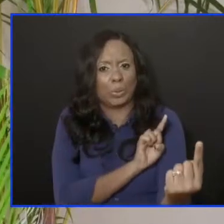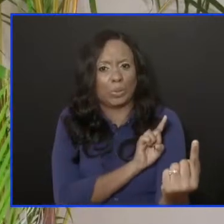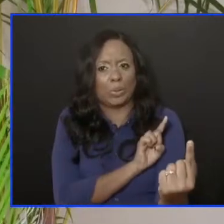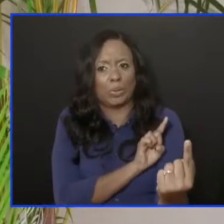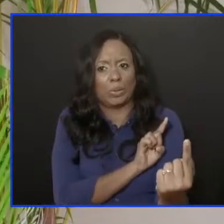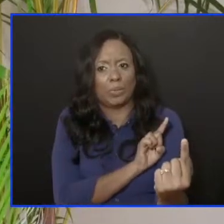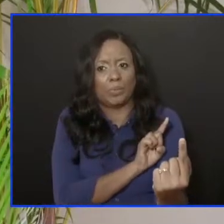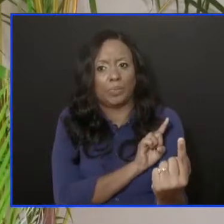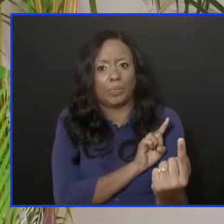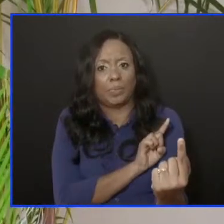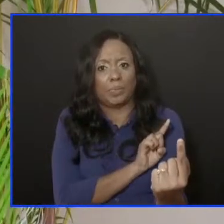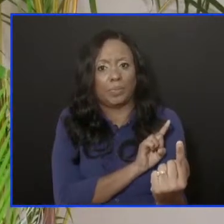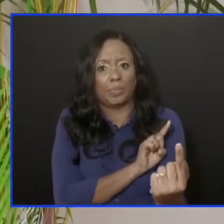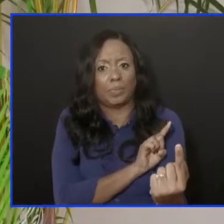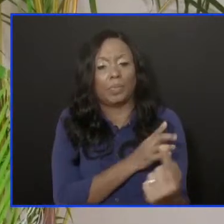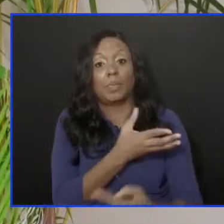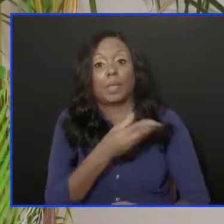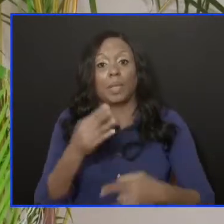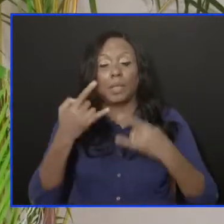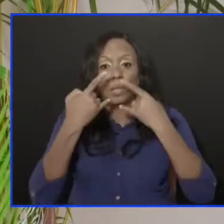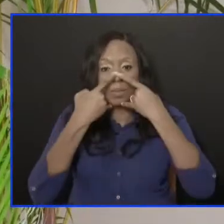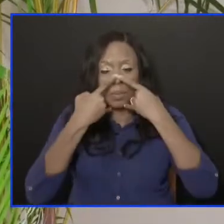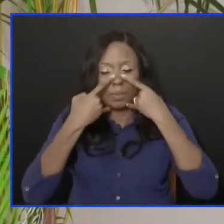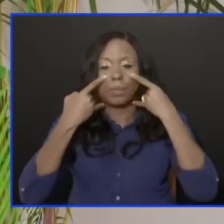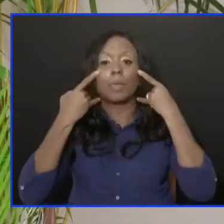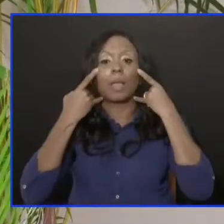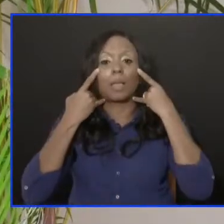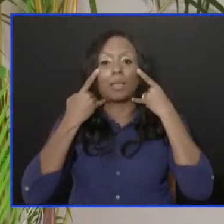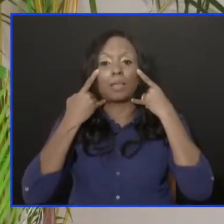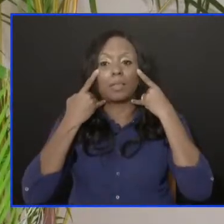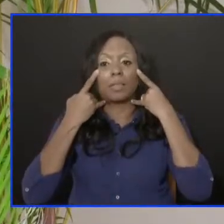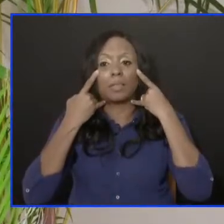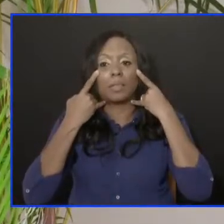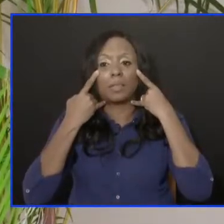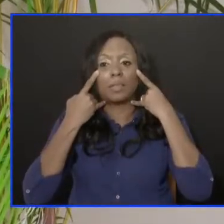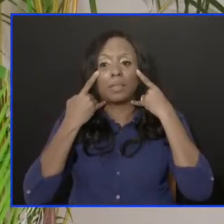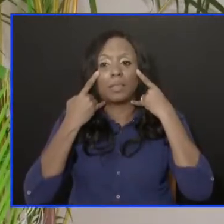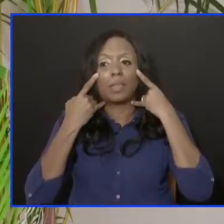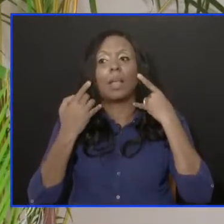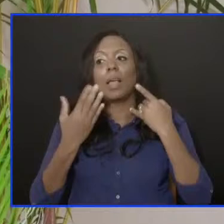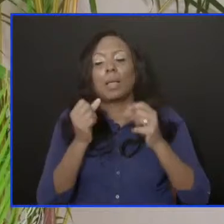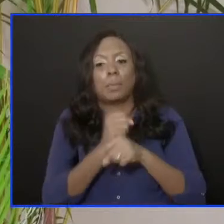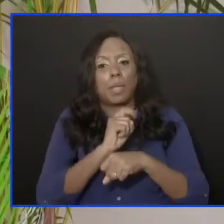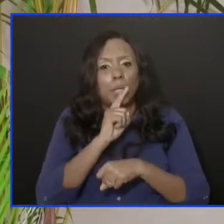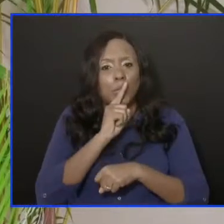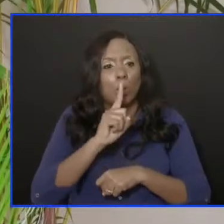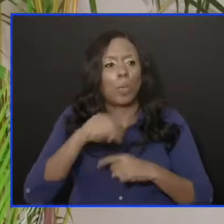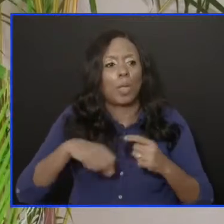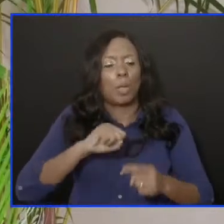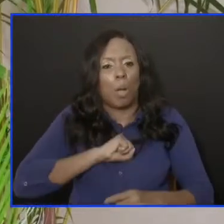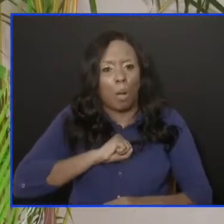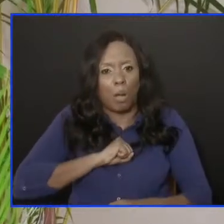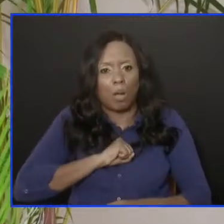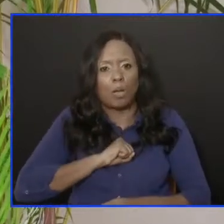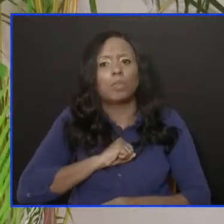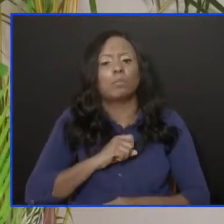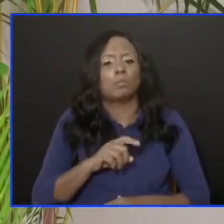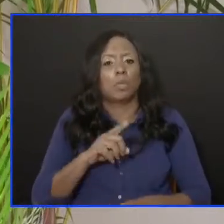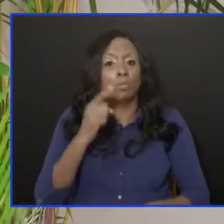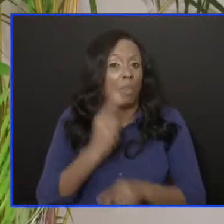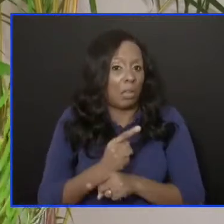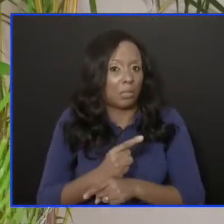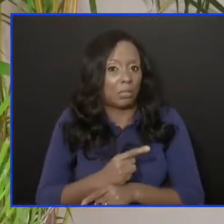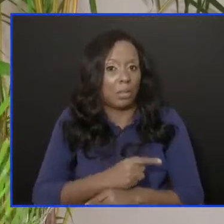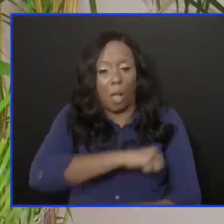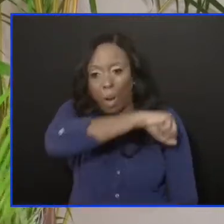and also the wearing of face masks and cough etiquette. But we must not neglect all the other tools: